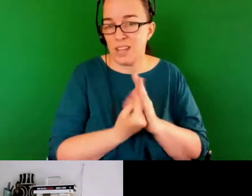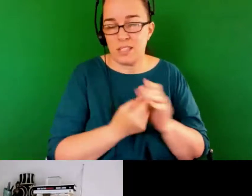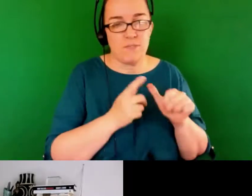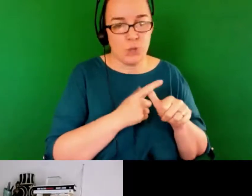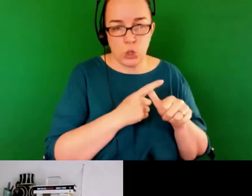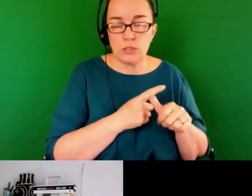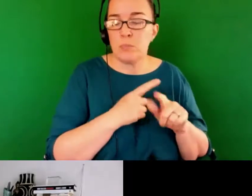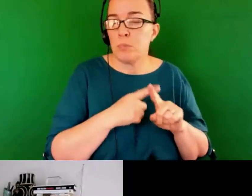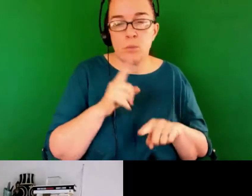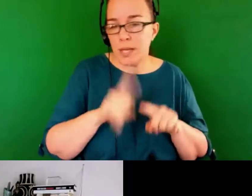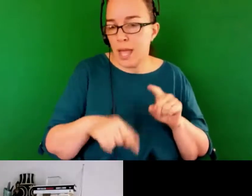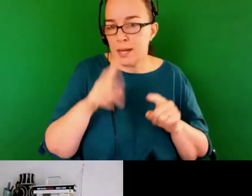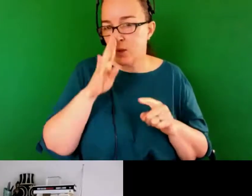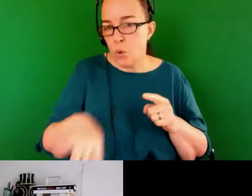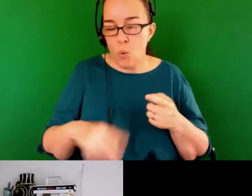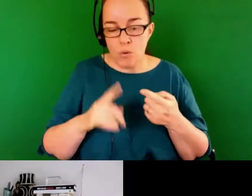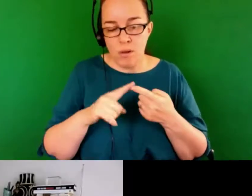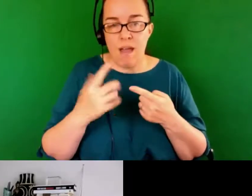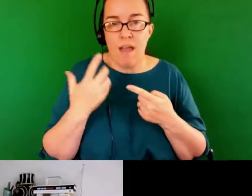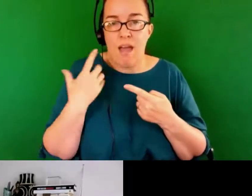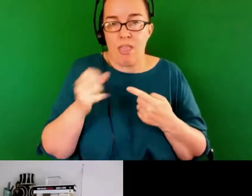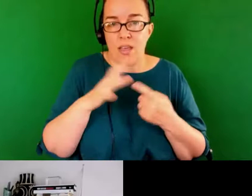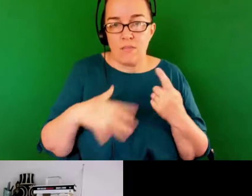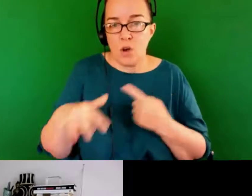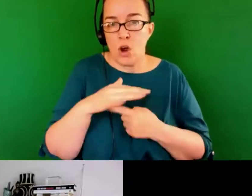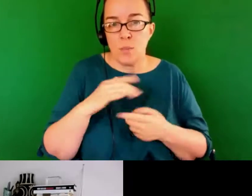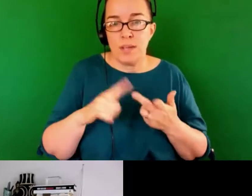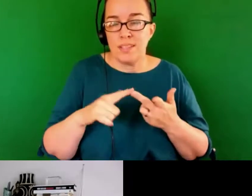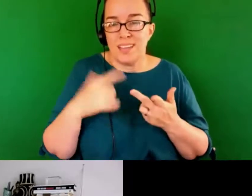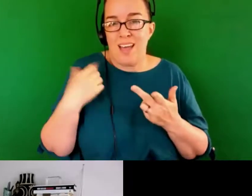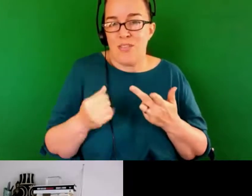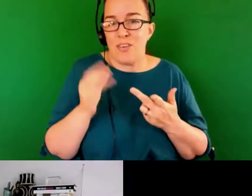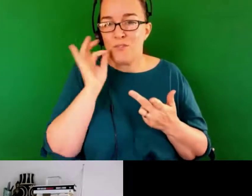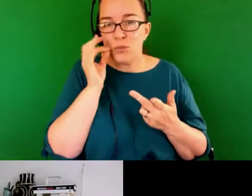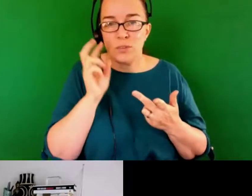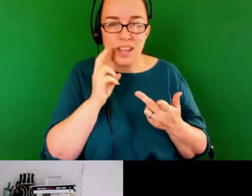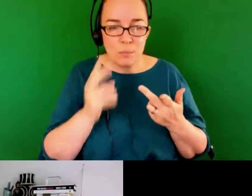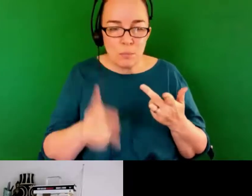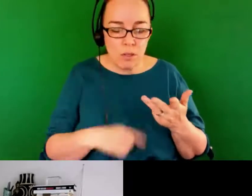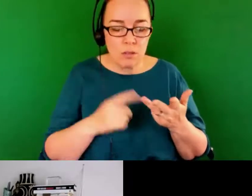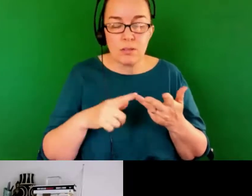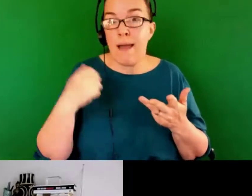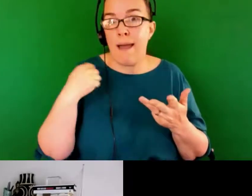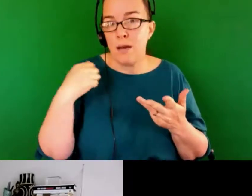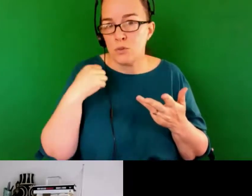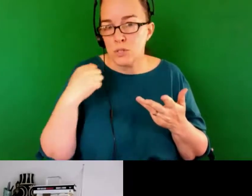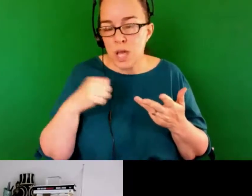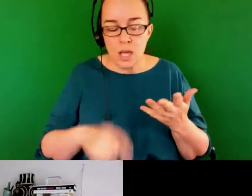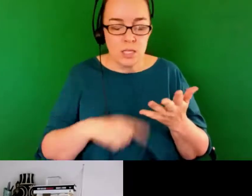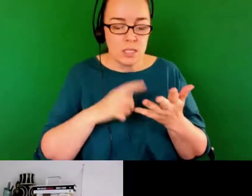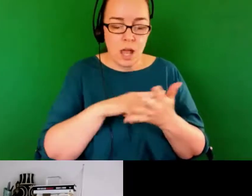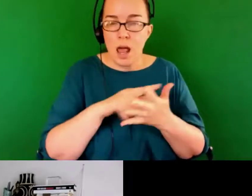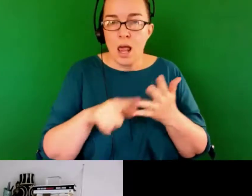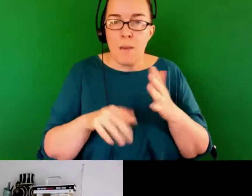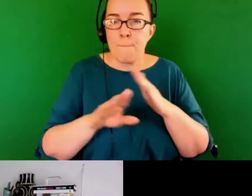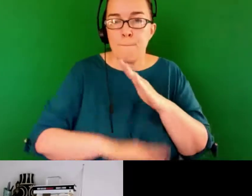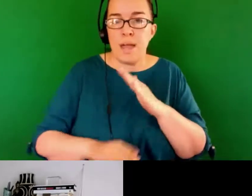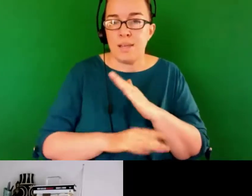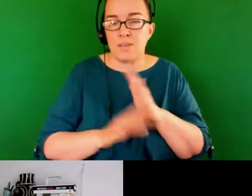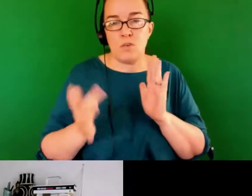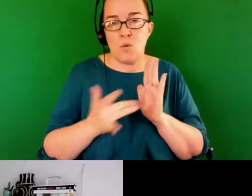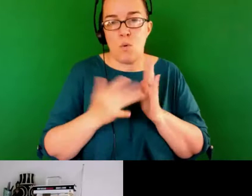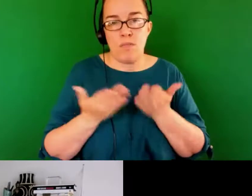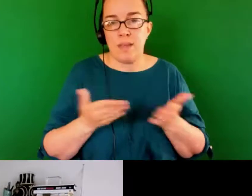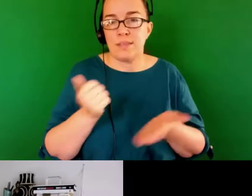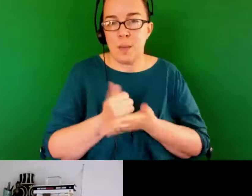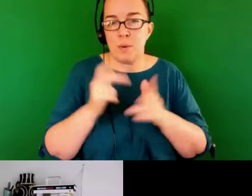ignore, like you're saying, healthy environments, choosing healthy fruits and vegetables, getting exercise, the really basic core things that can help a person